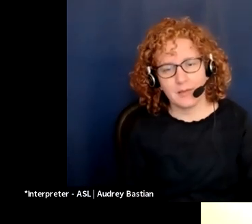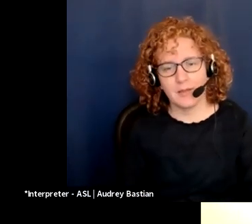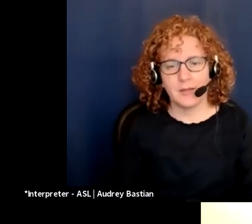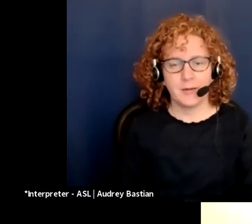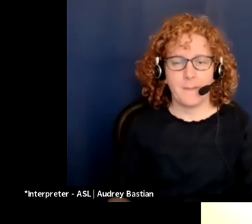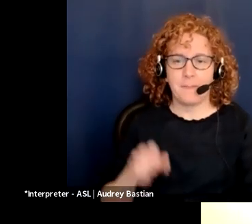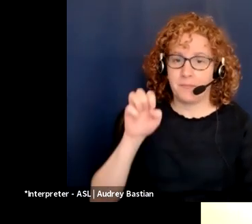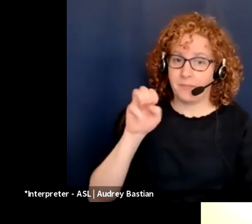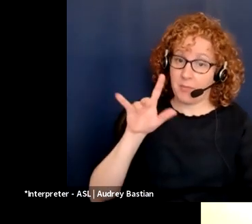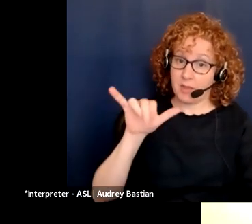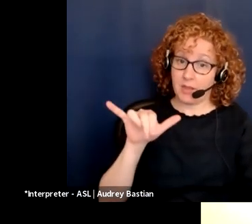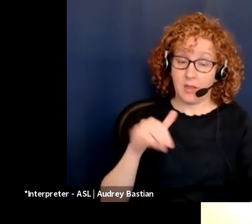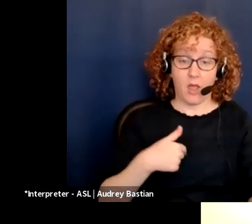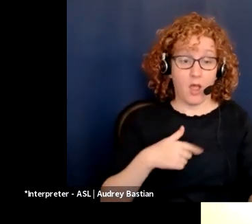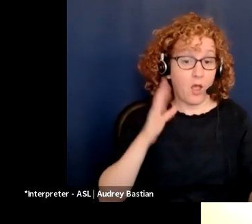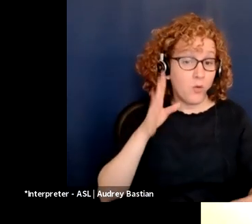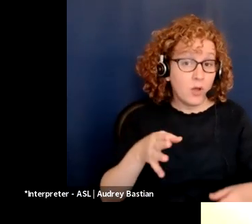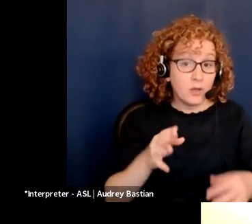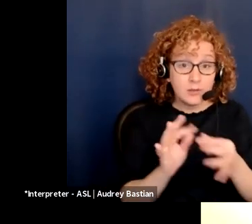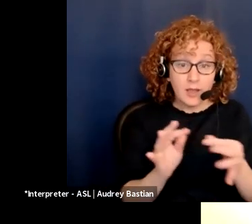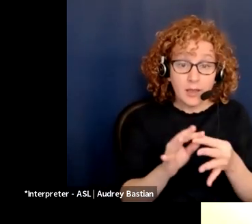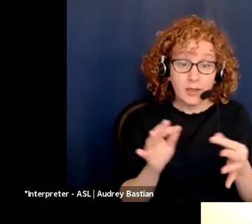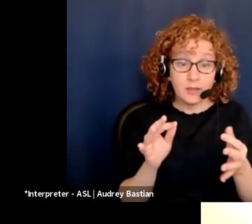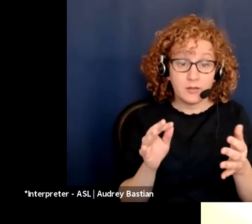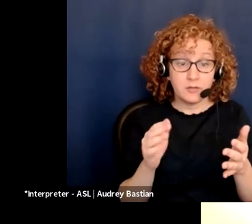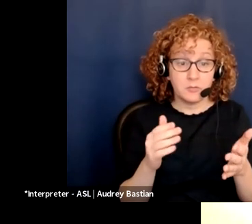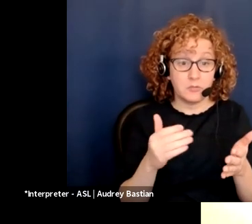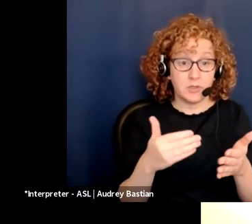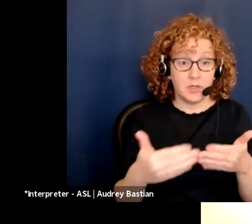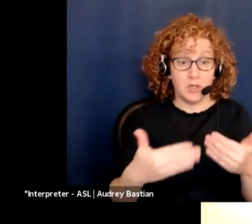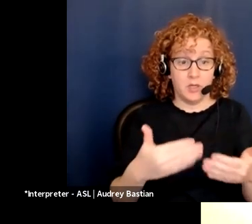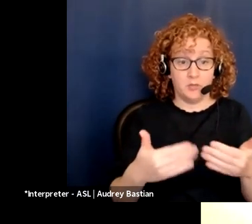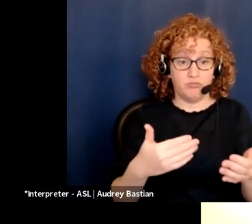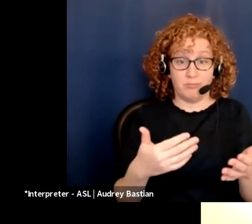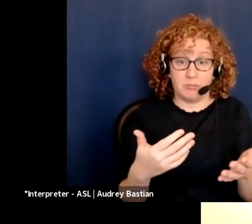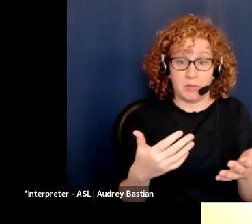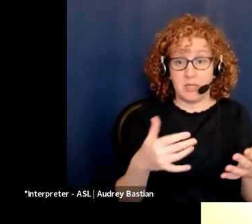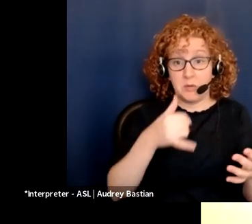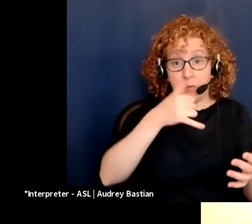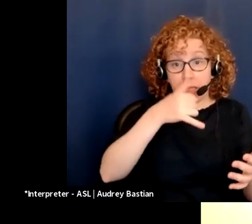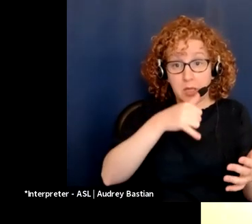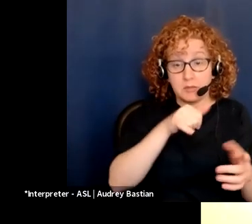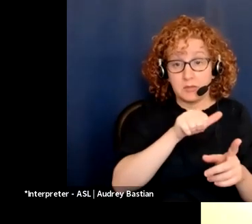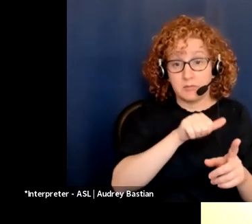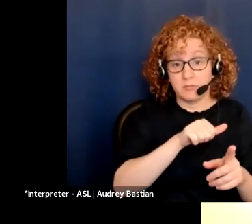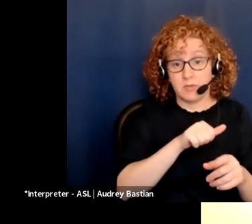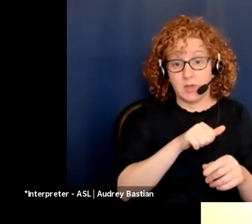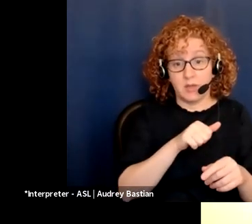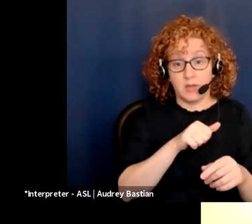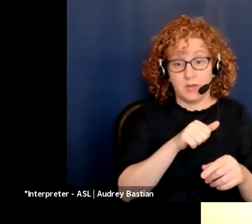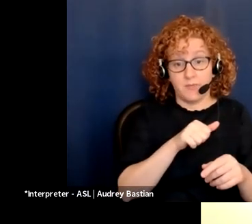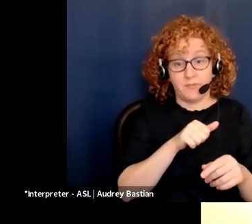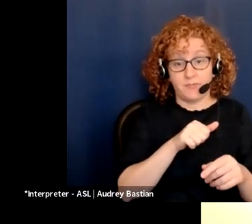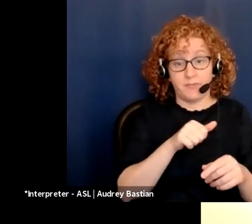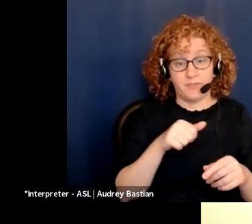And I will say, this should sound really ridiculous, I admit, but I, within about a month or